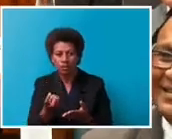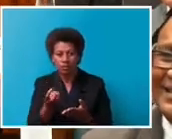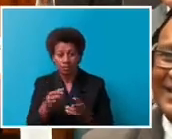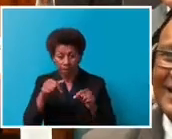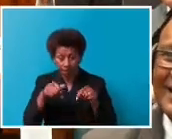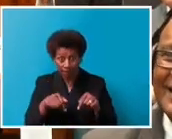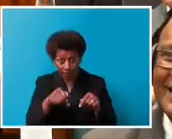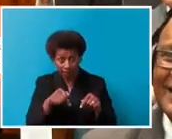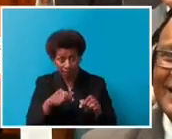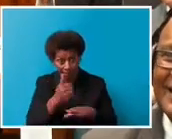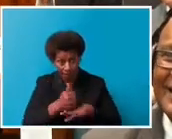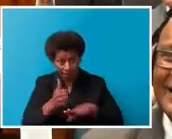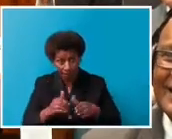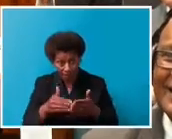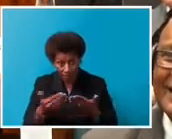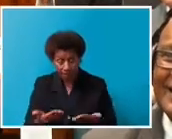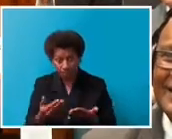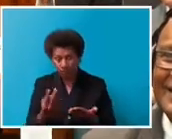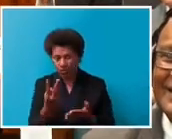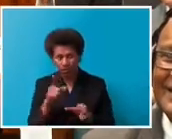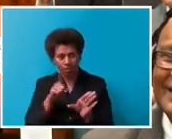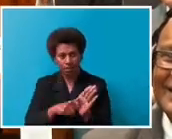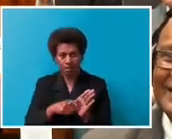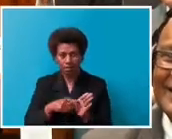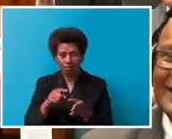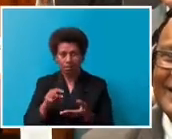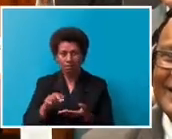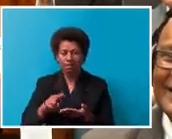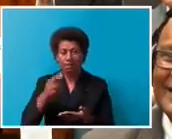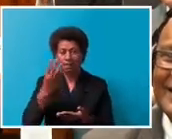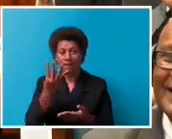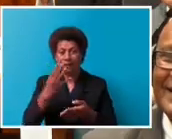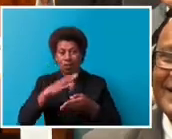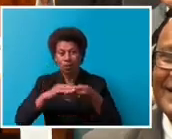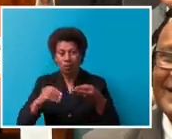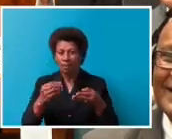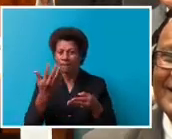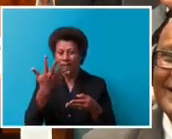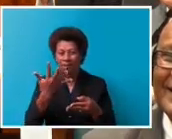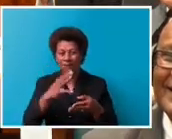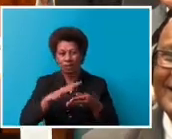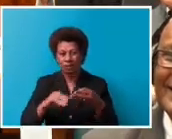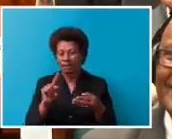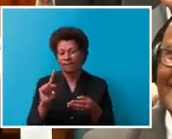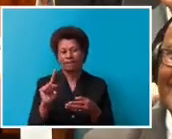that has increased in 2 years wages from $4 to $5 from 1st